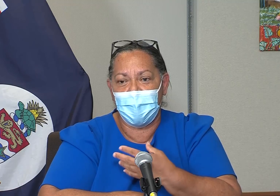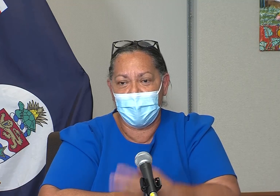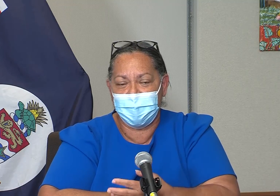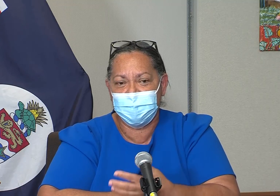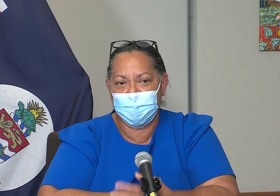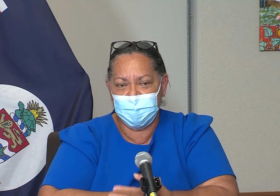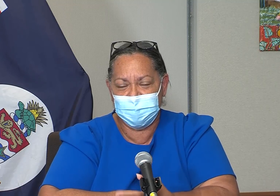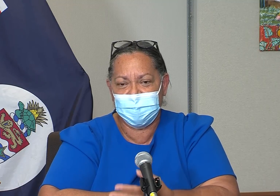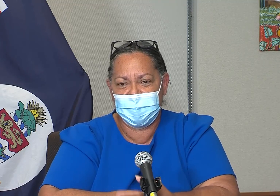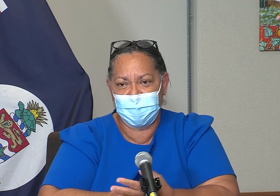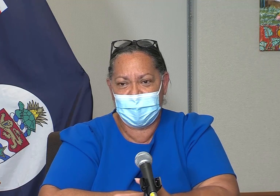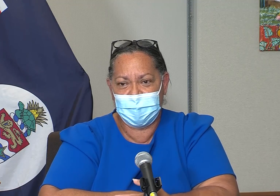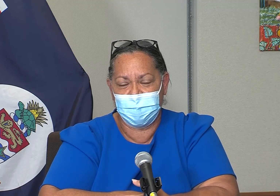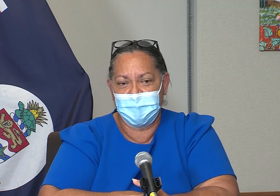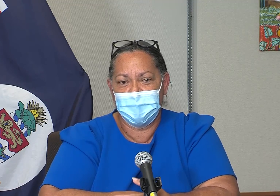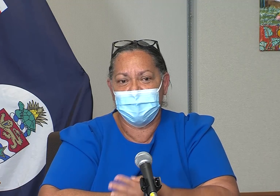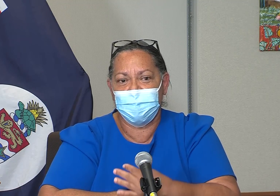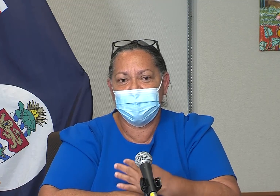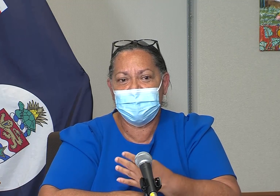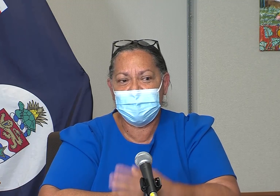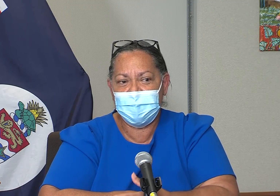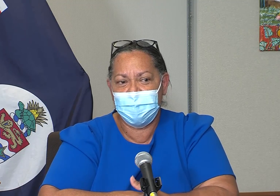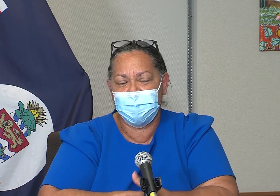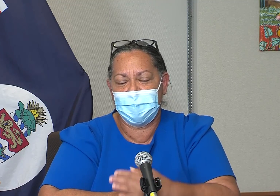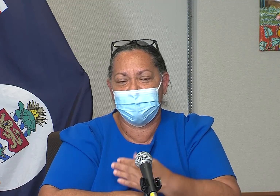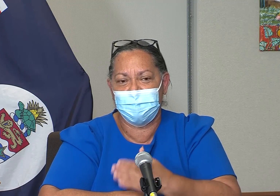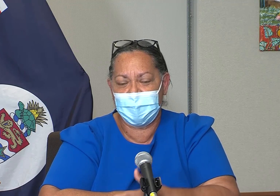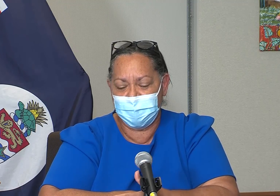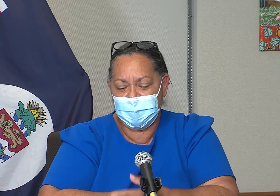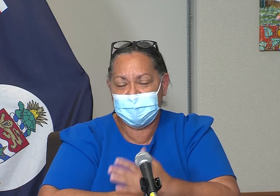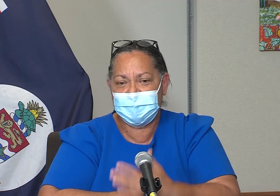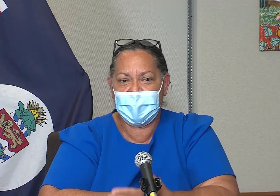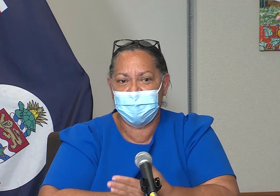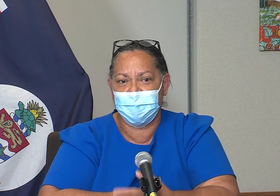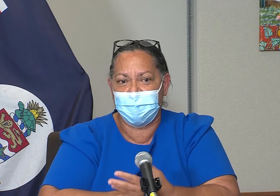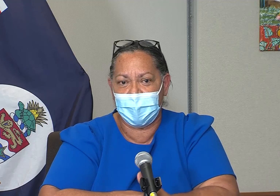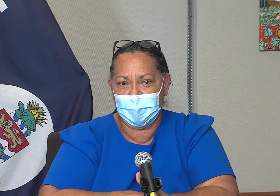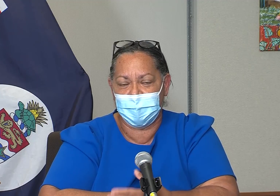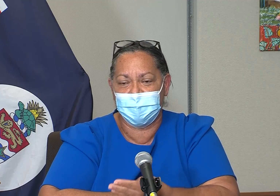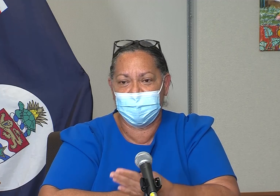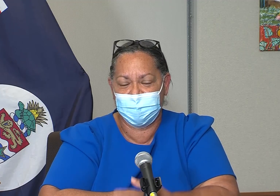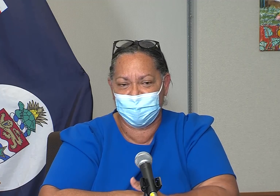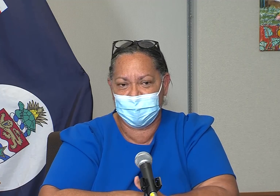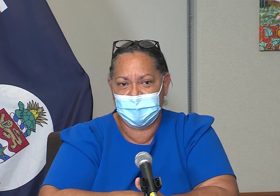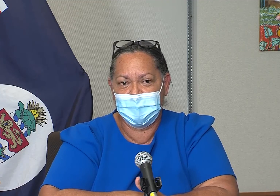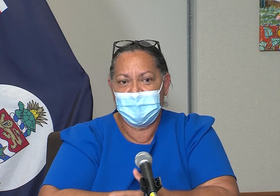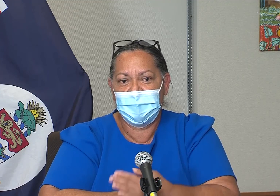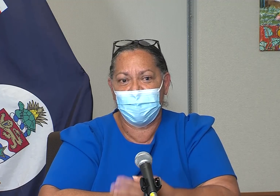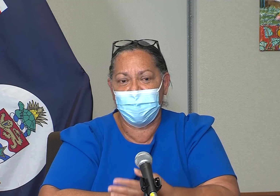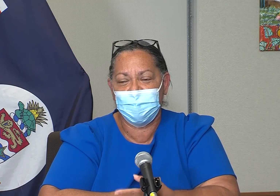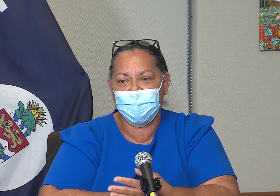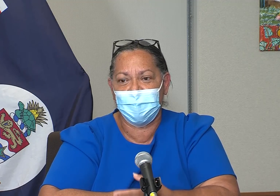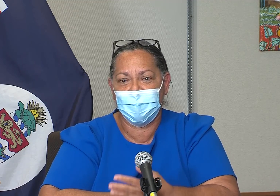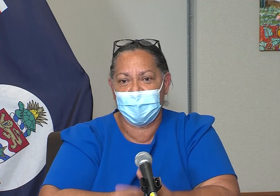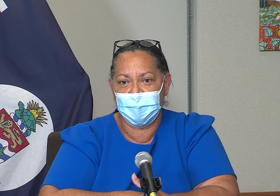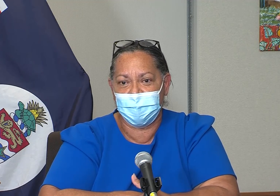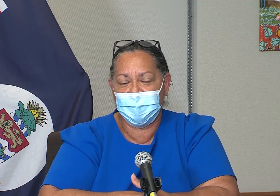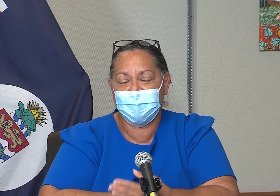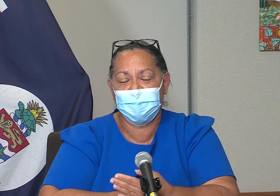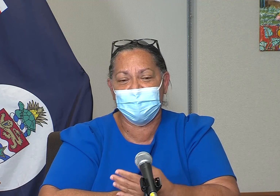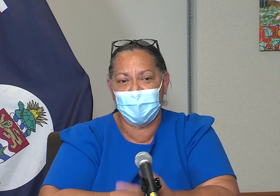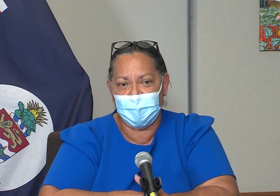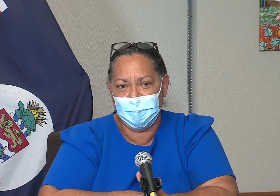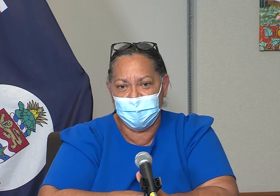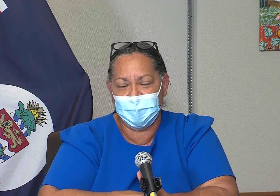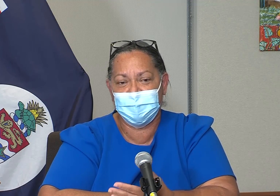an opportunity, Cayman, to leave a very indelible mark on our history. If we show the world